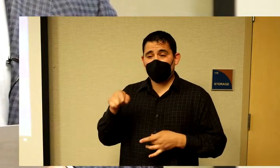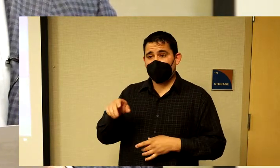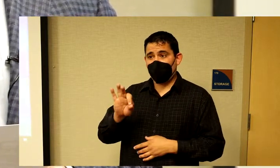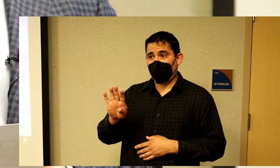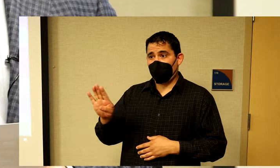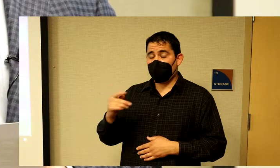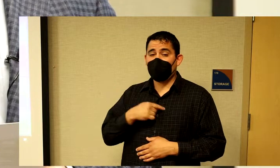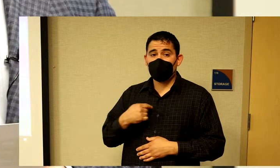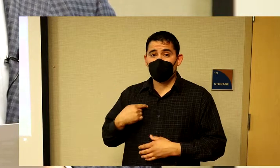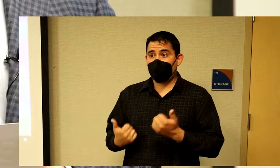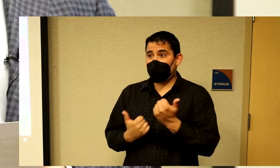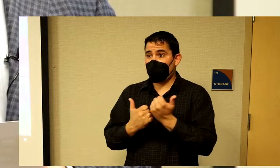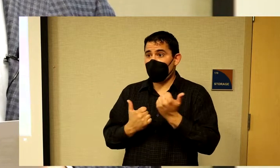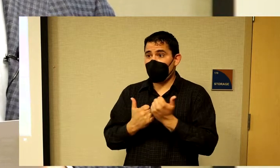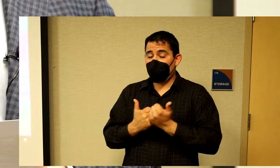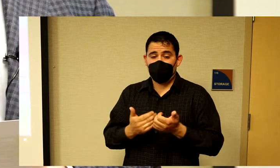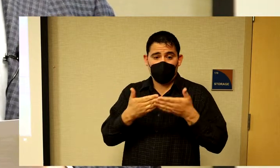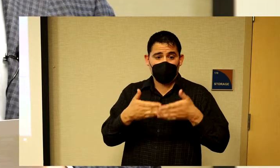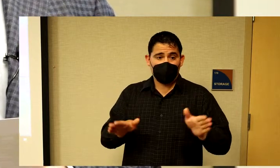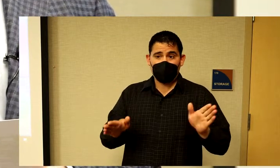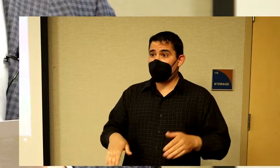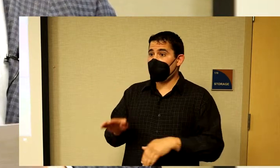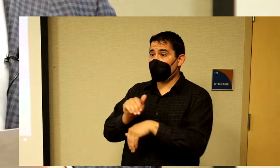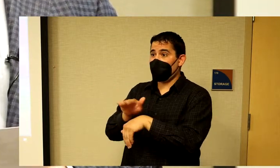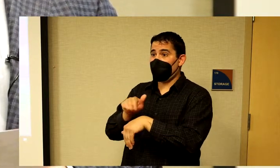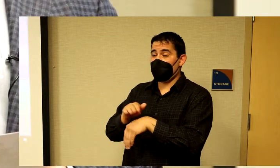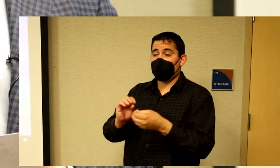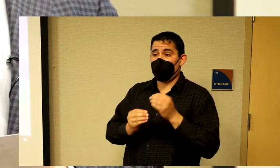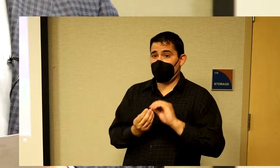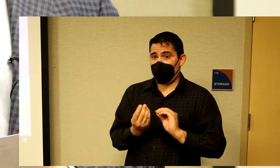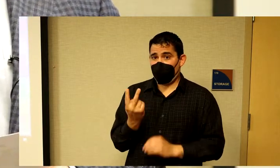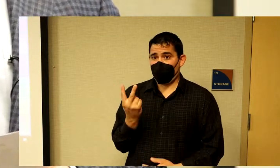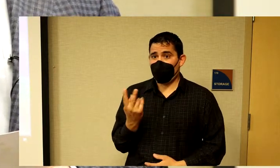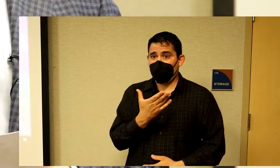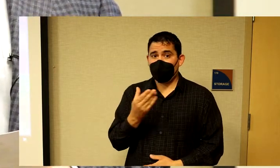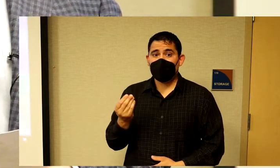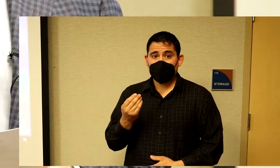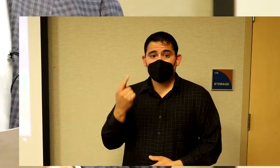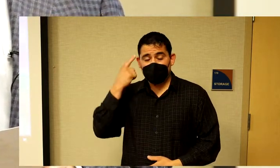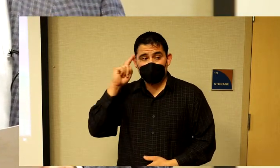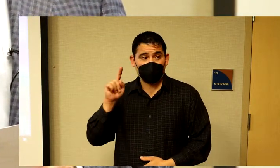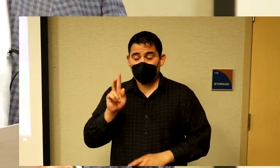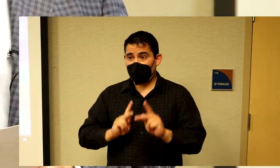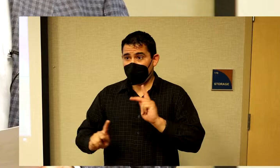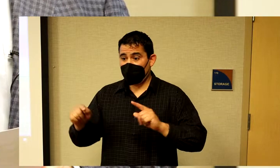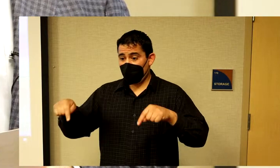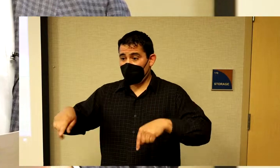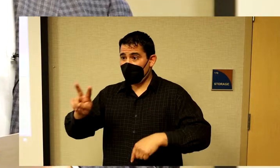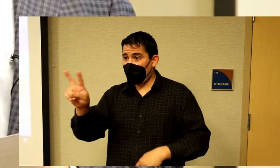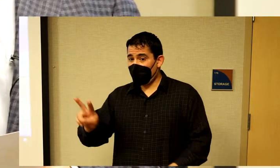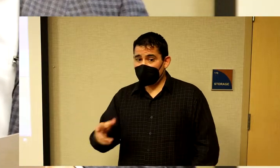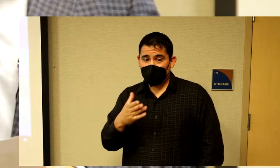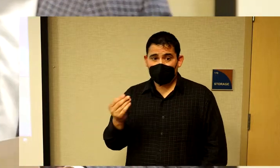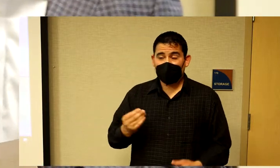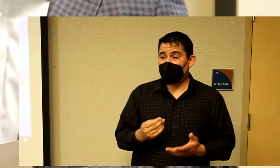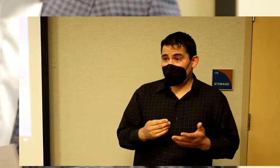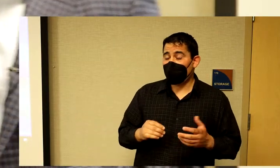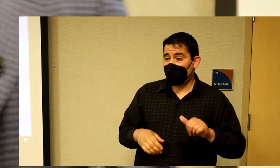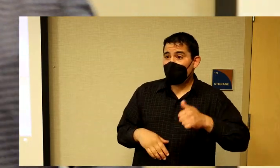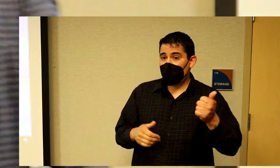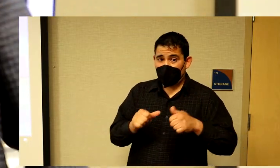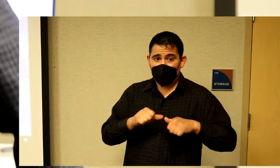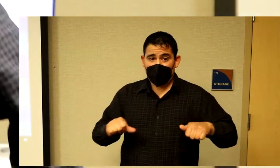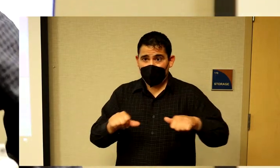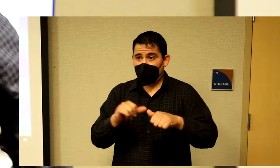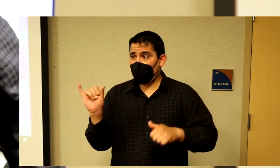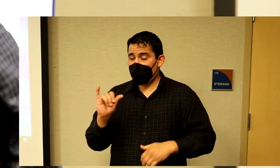public submission number 2, and people that live in Visalia and wrote their address on there. So it's not just something that I'm making up. So